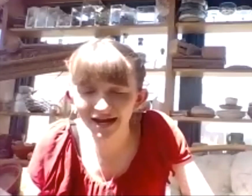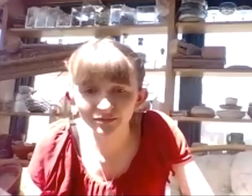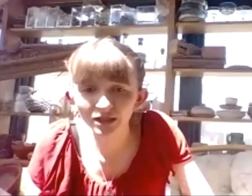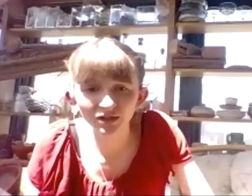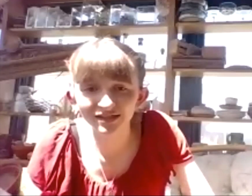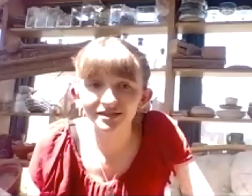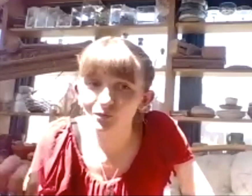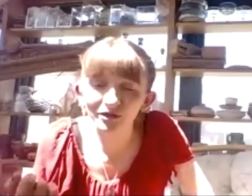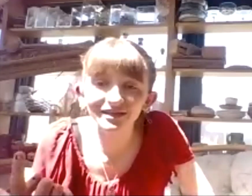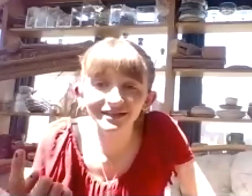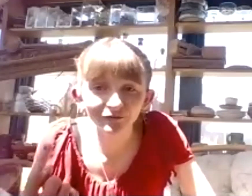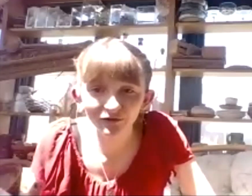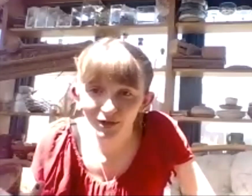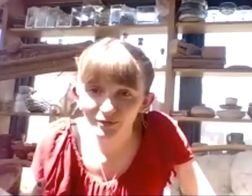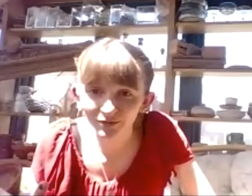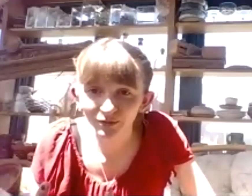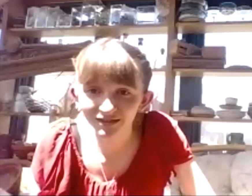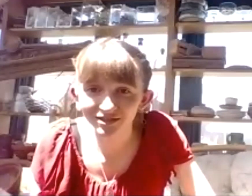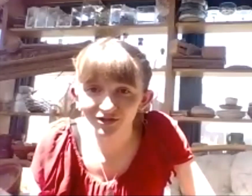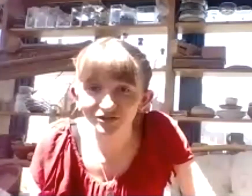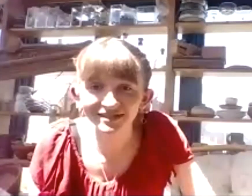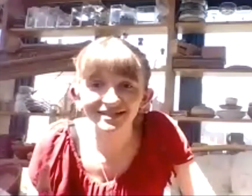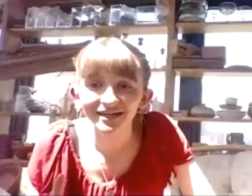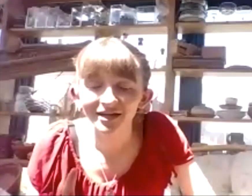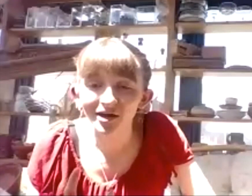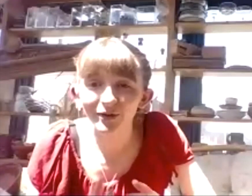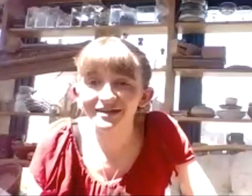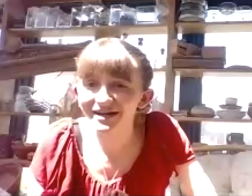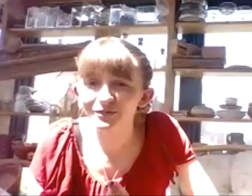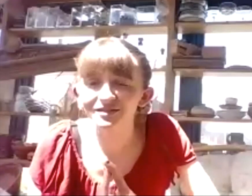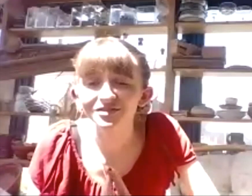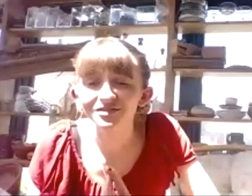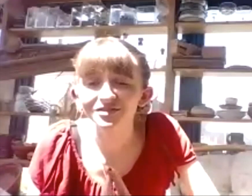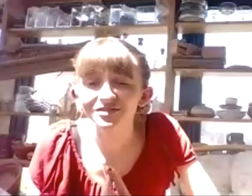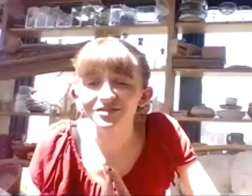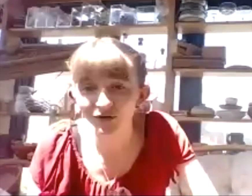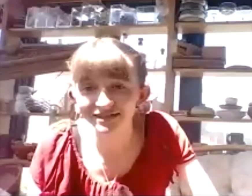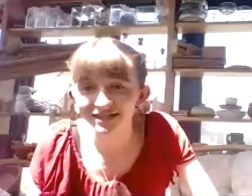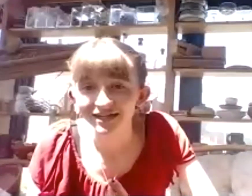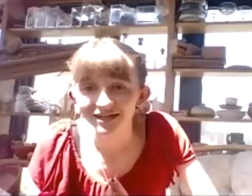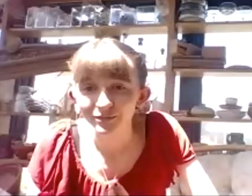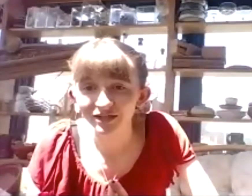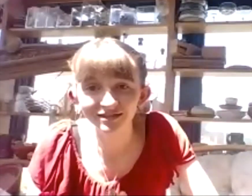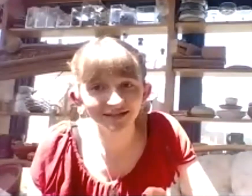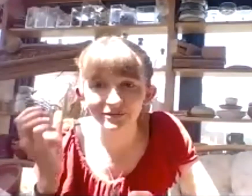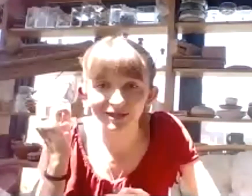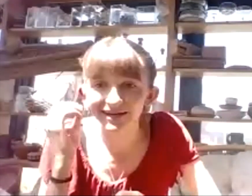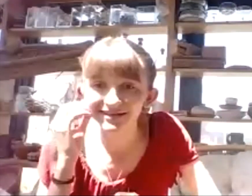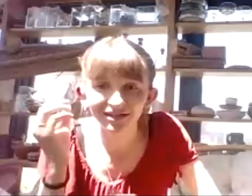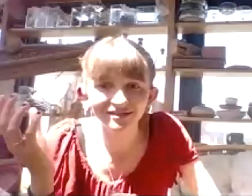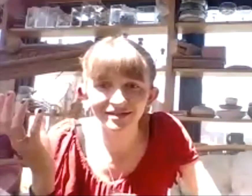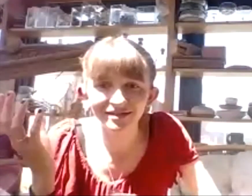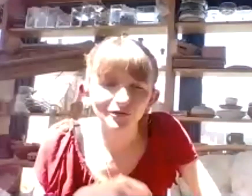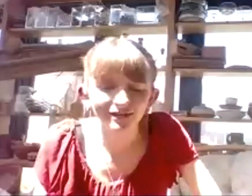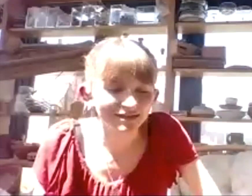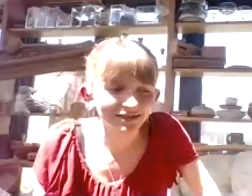around anatomy. Because one thing, if you ever want to become a paleontologist, anatomy is super important. Because I mean,